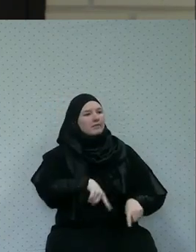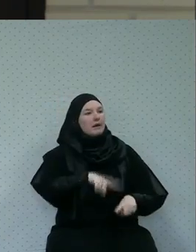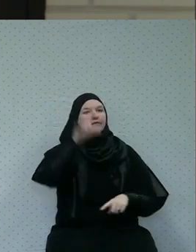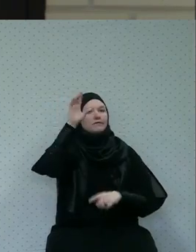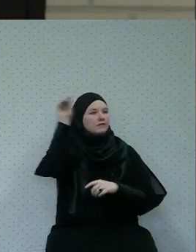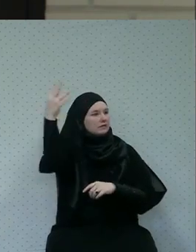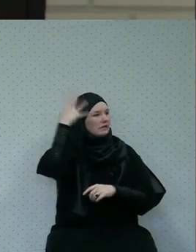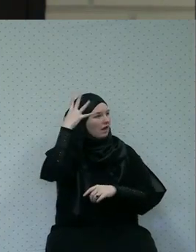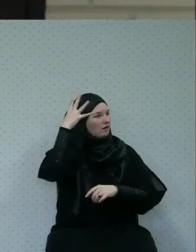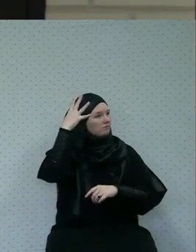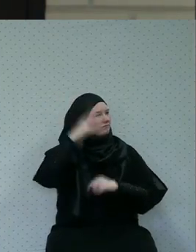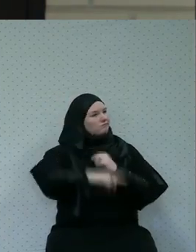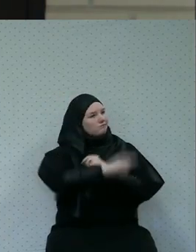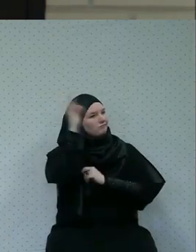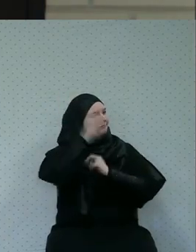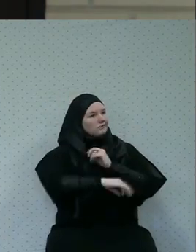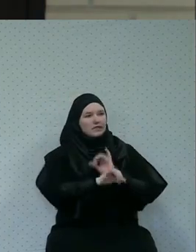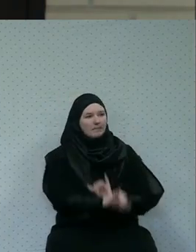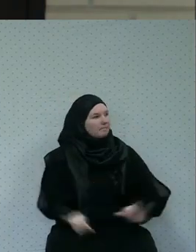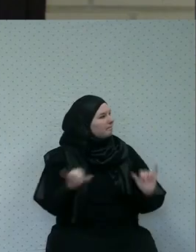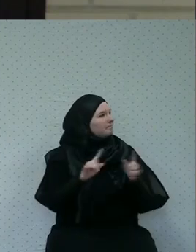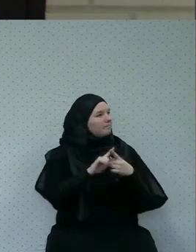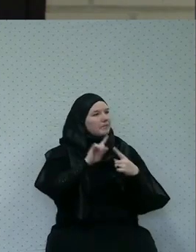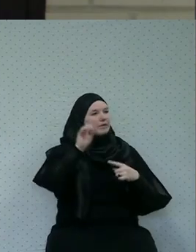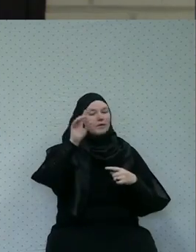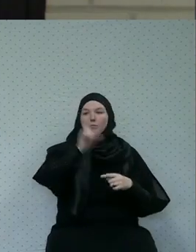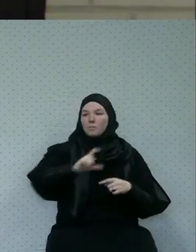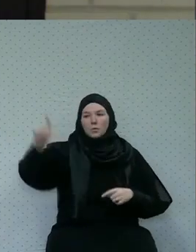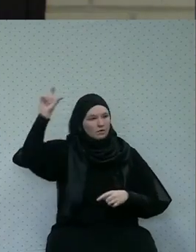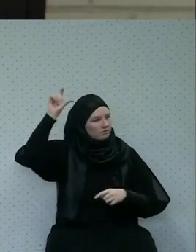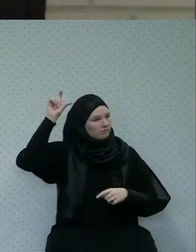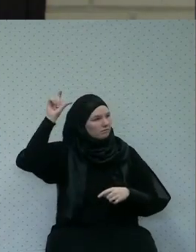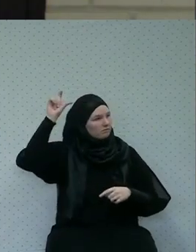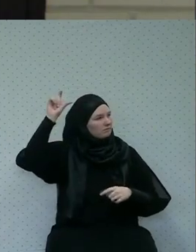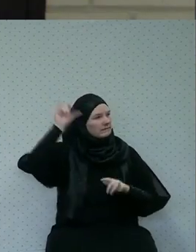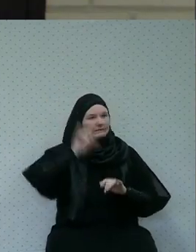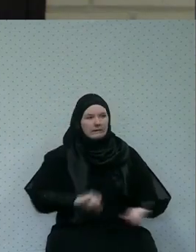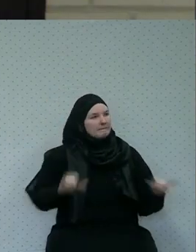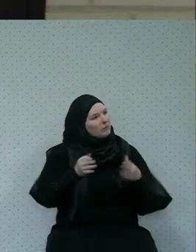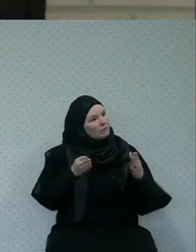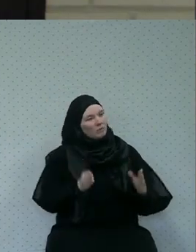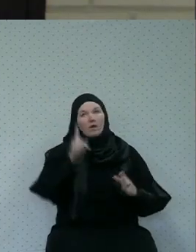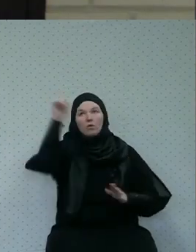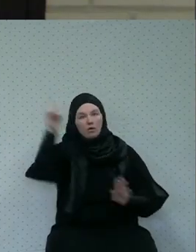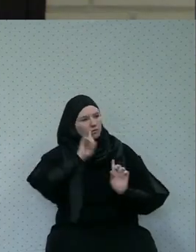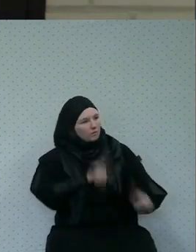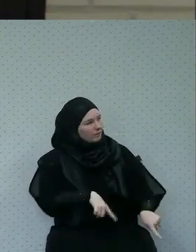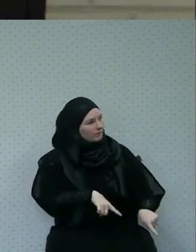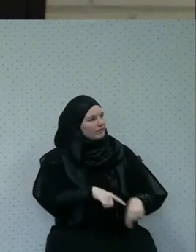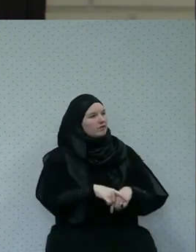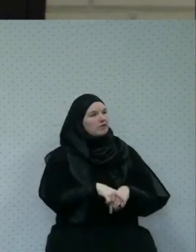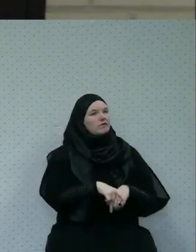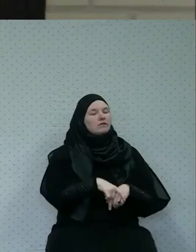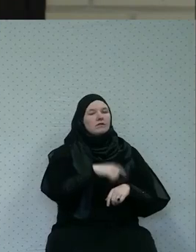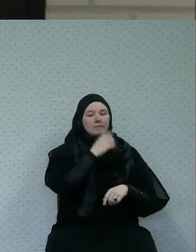to run the way it does. The moon runs the way Allah ordered it to do.